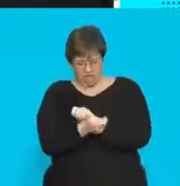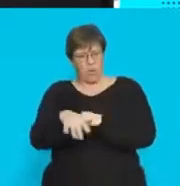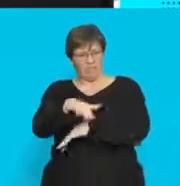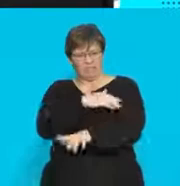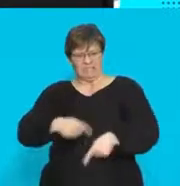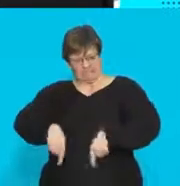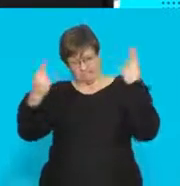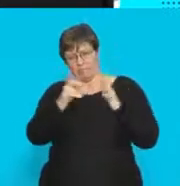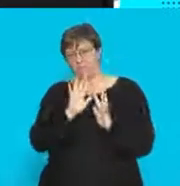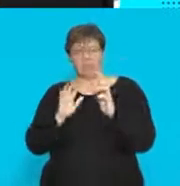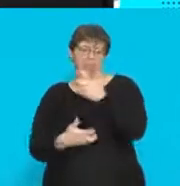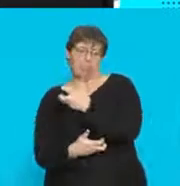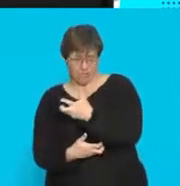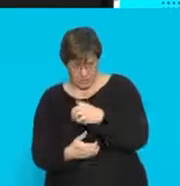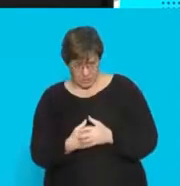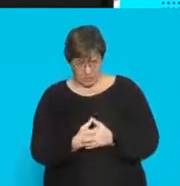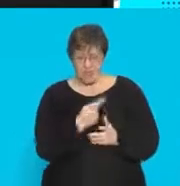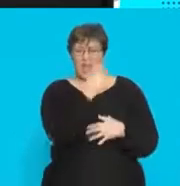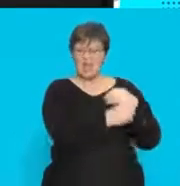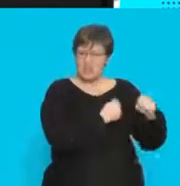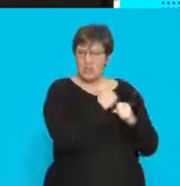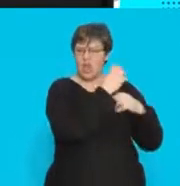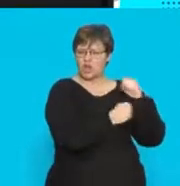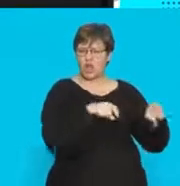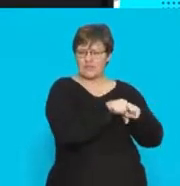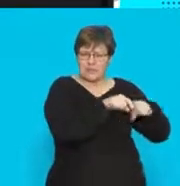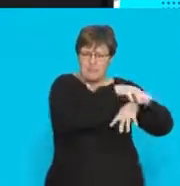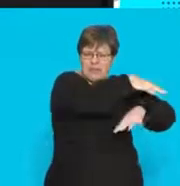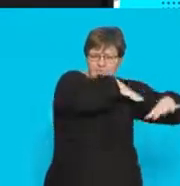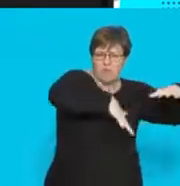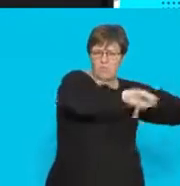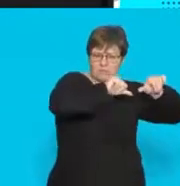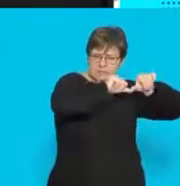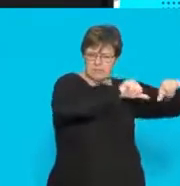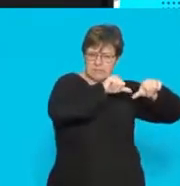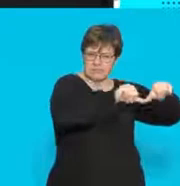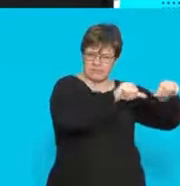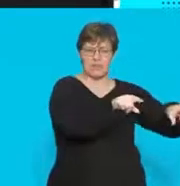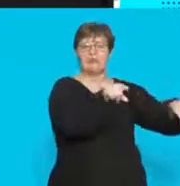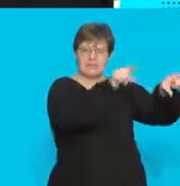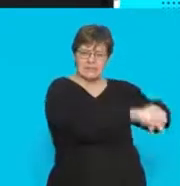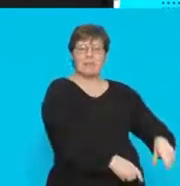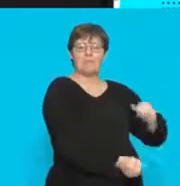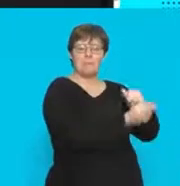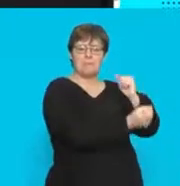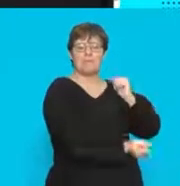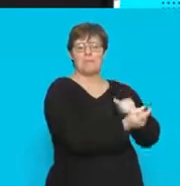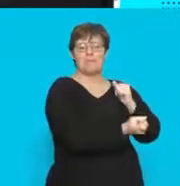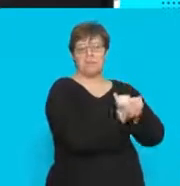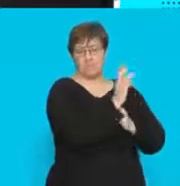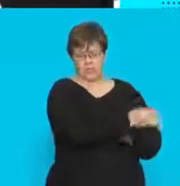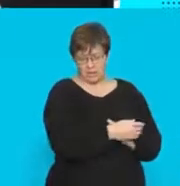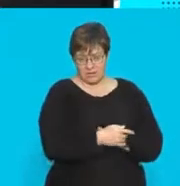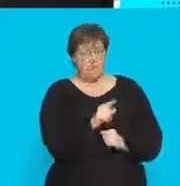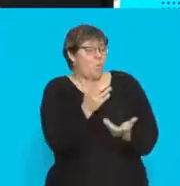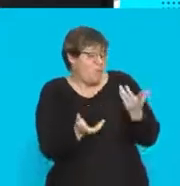same environment year after year after year, I'm going to produce the same thing, the same predictability, if that is